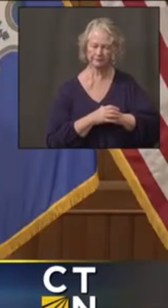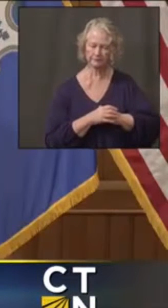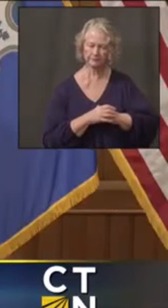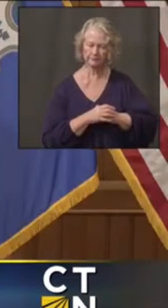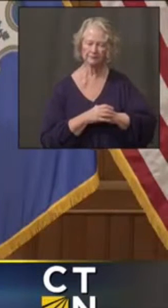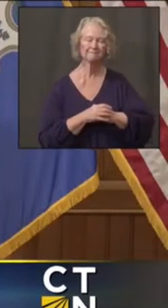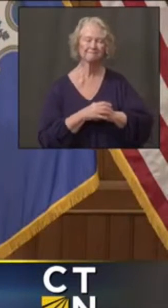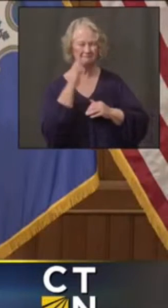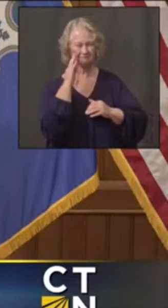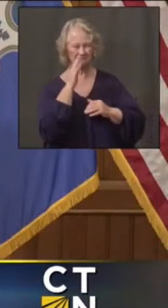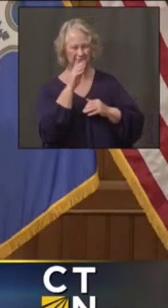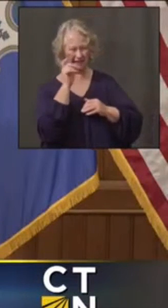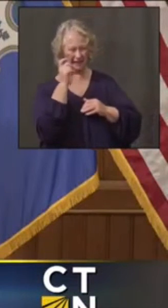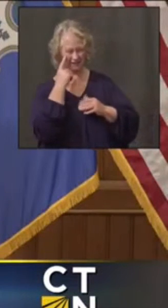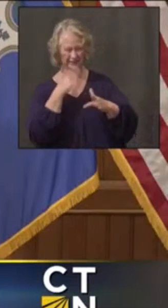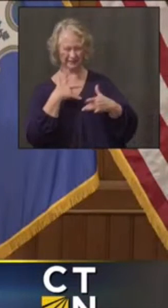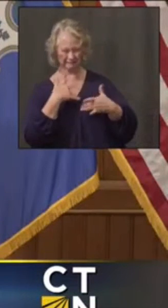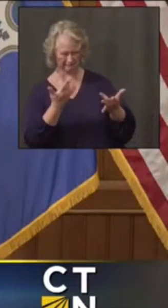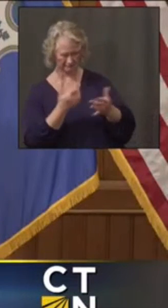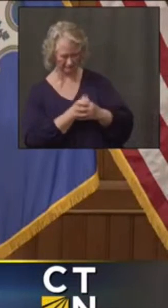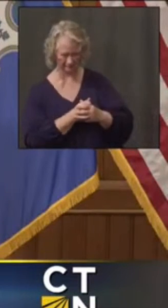Hey, Governor, how's it going?